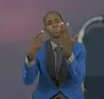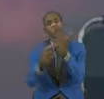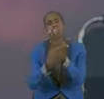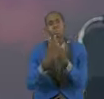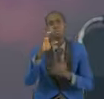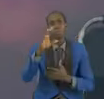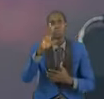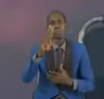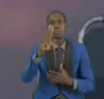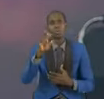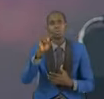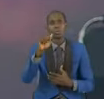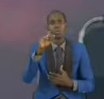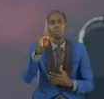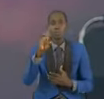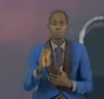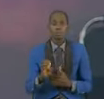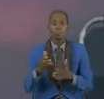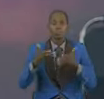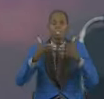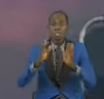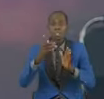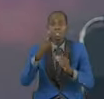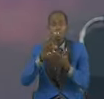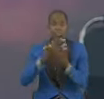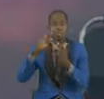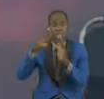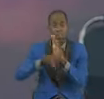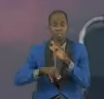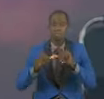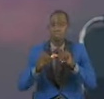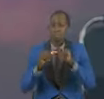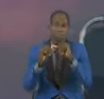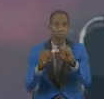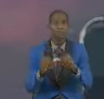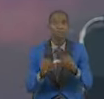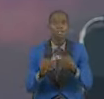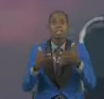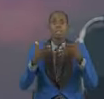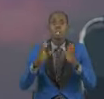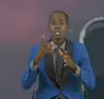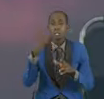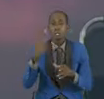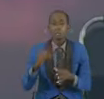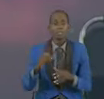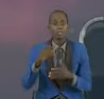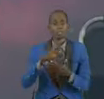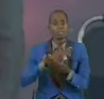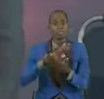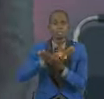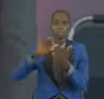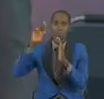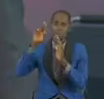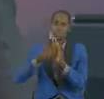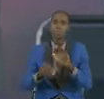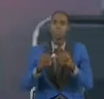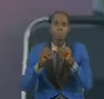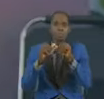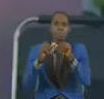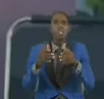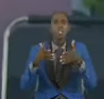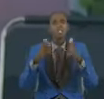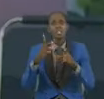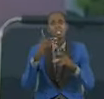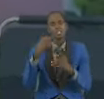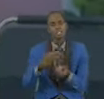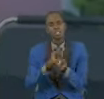Let the holiness remain. Let the righteousness remain. Let the change of